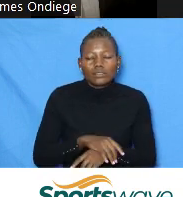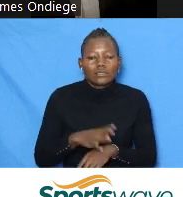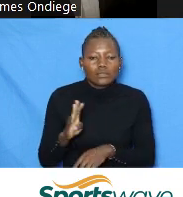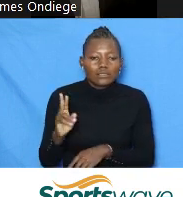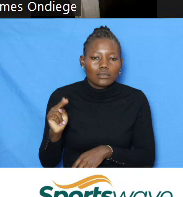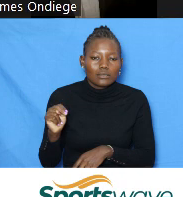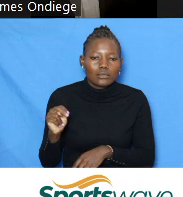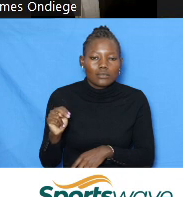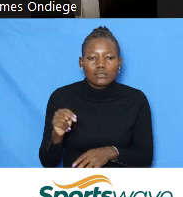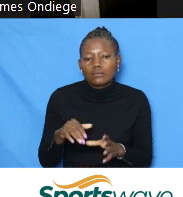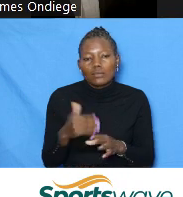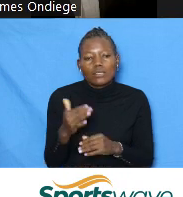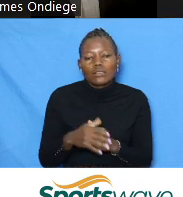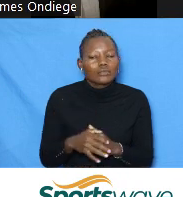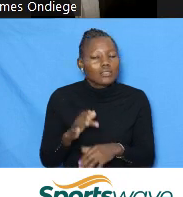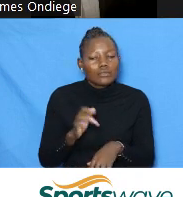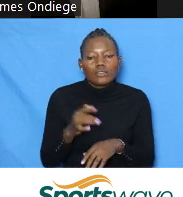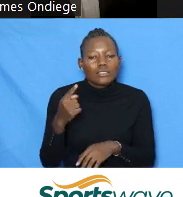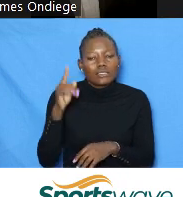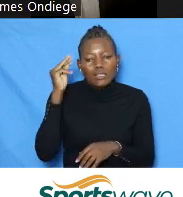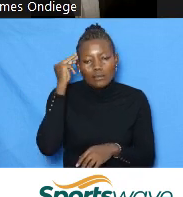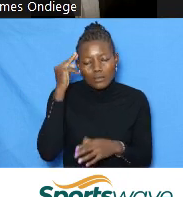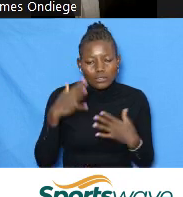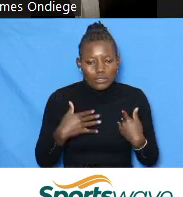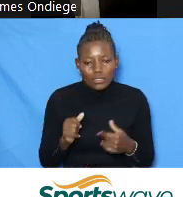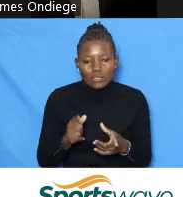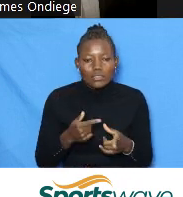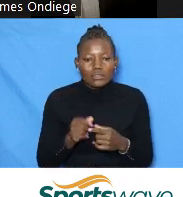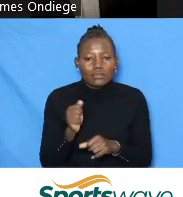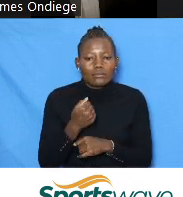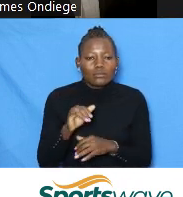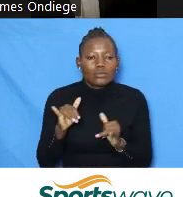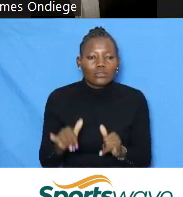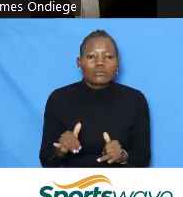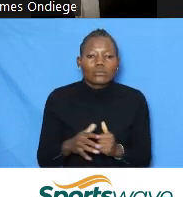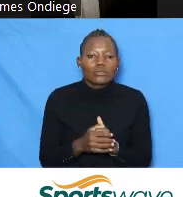It affects their mental health, and they cannot remain